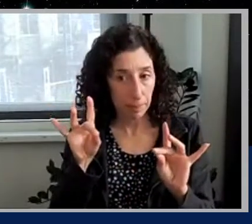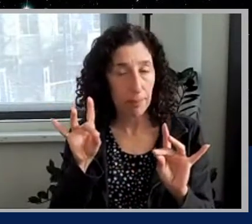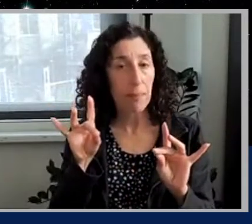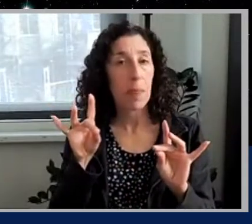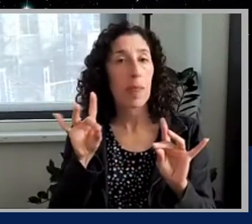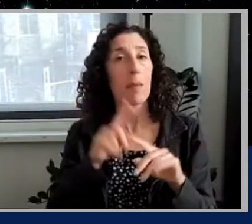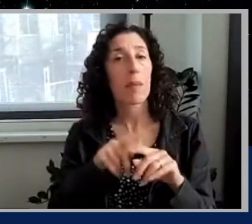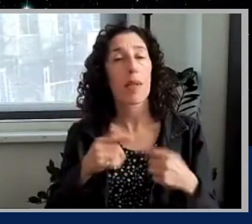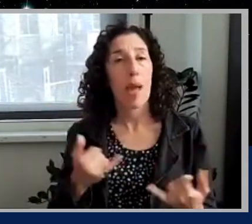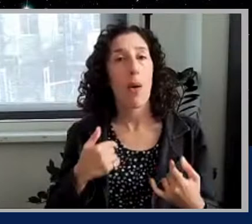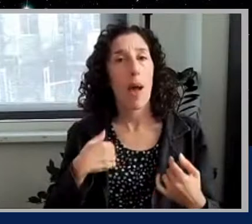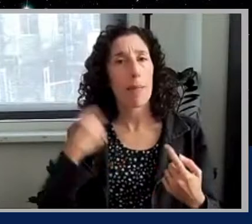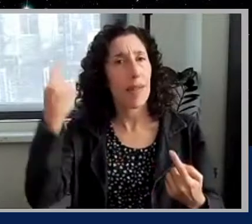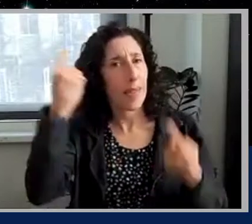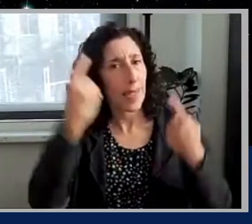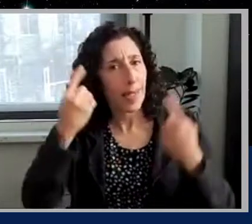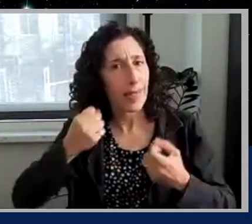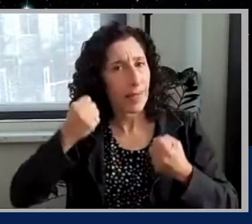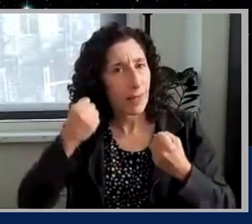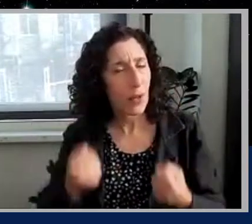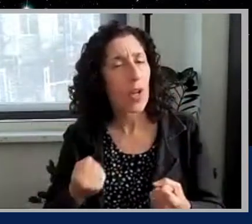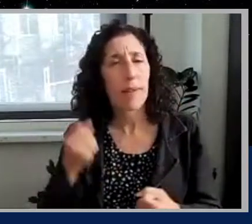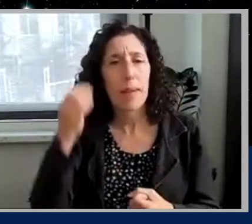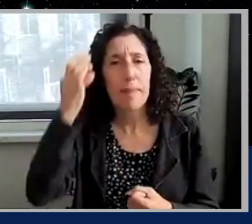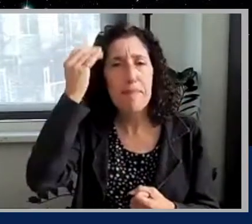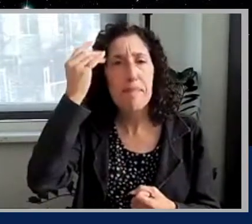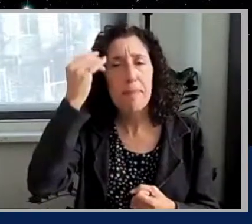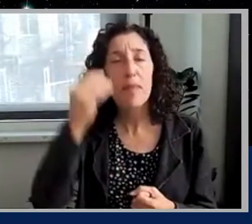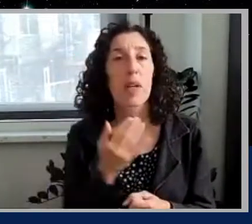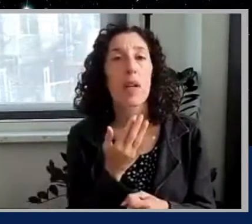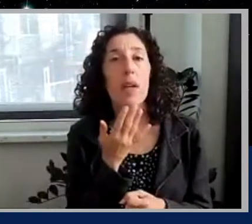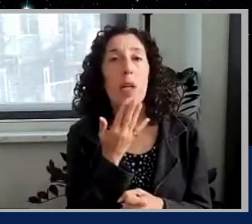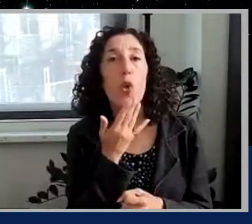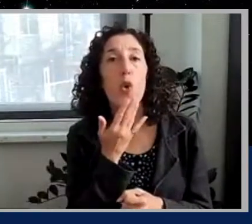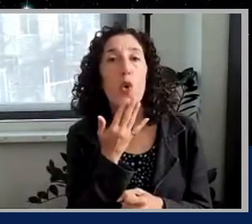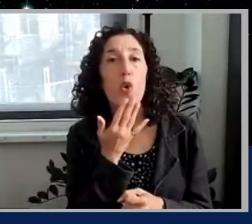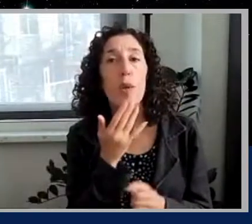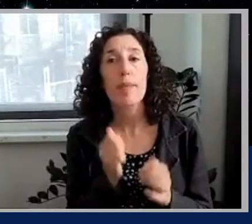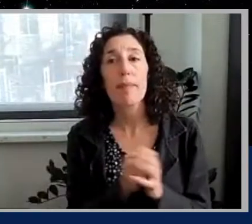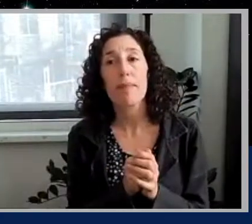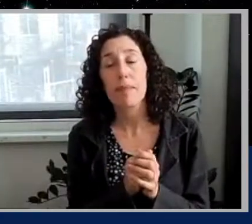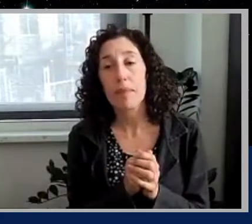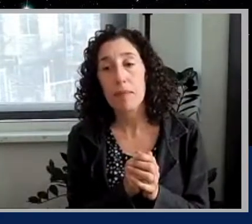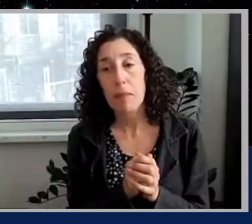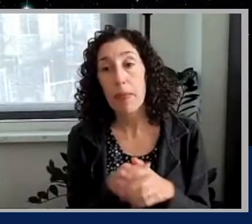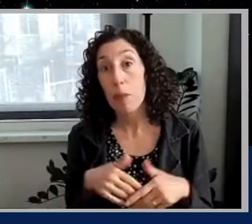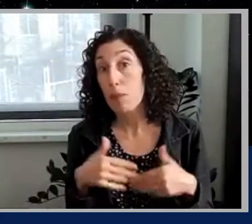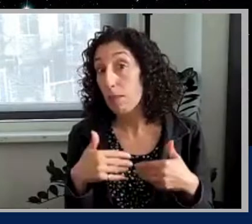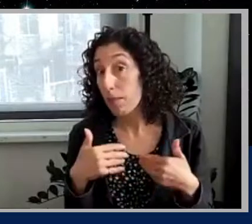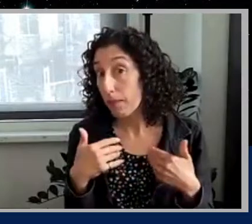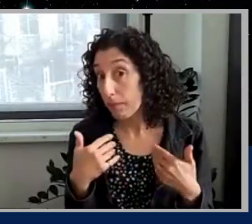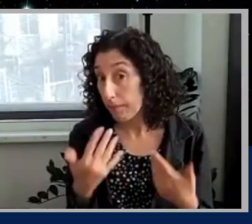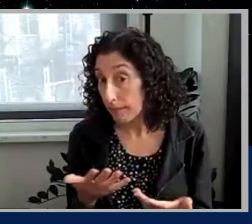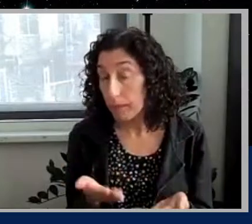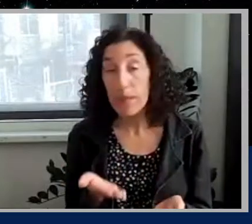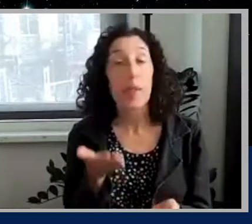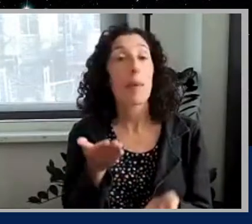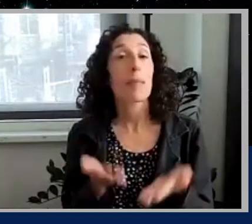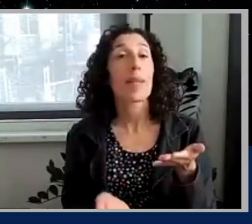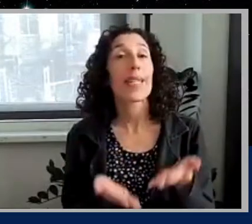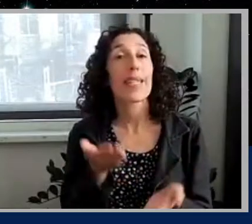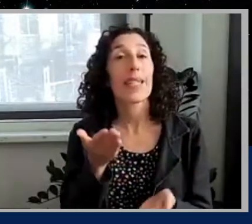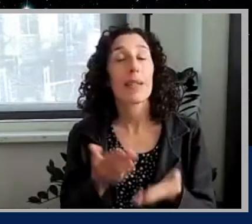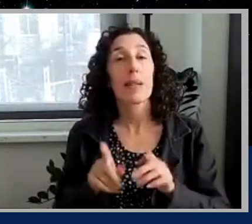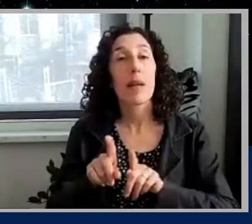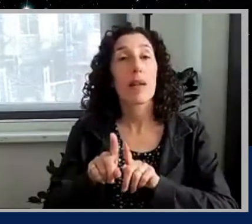collectively, that maybe astronomy should think about more some sort of cohesiveness, because in a way that's